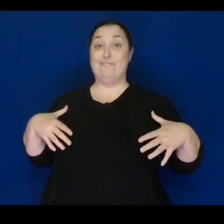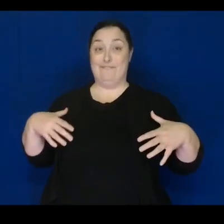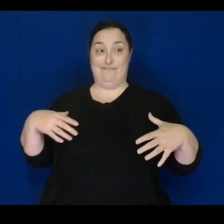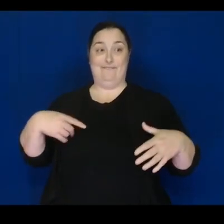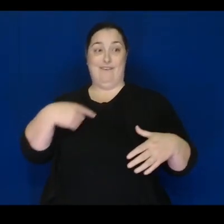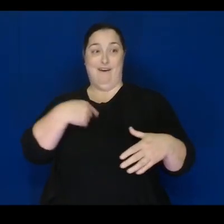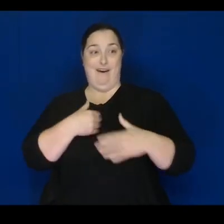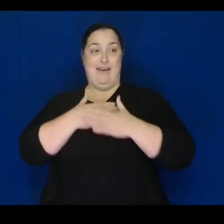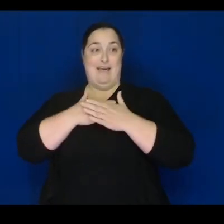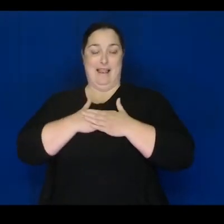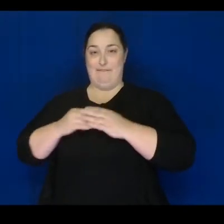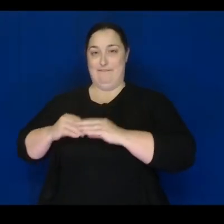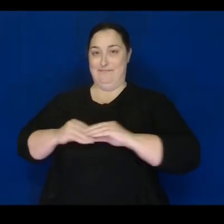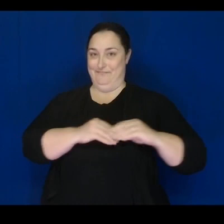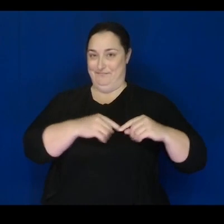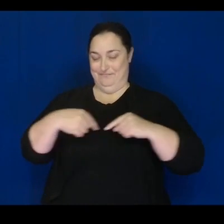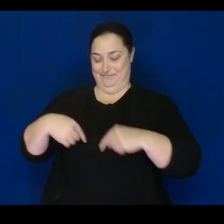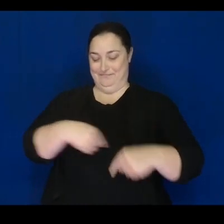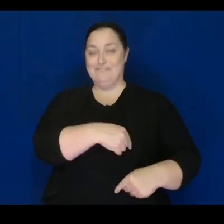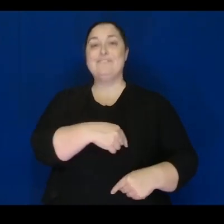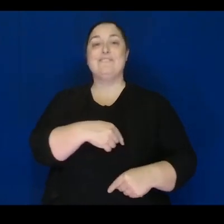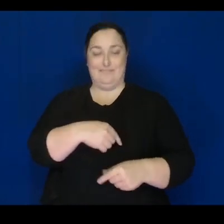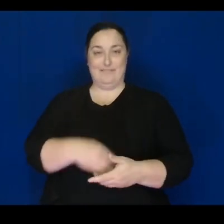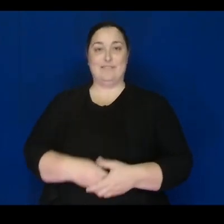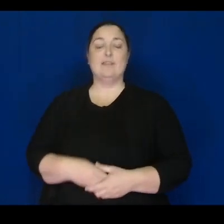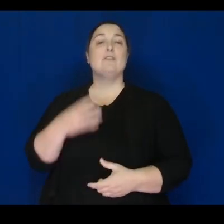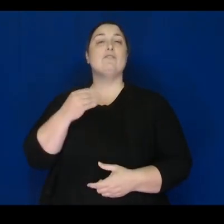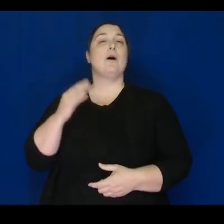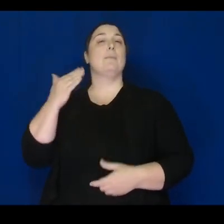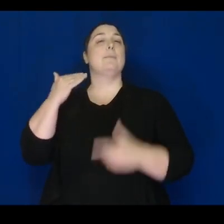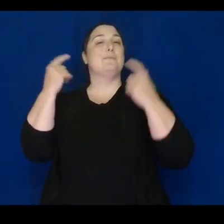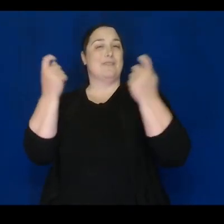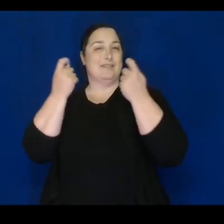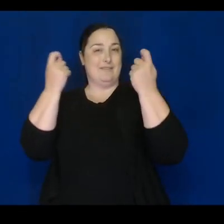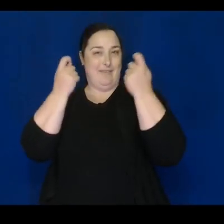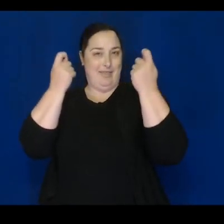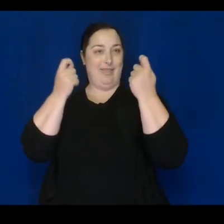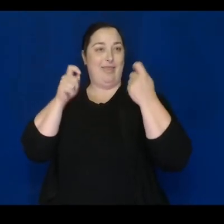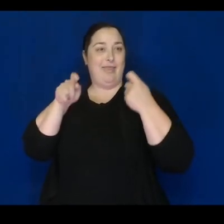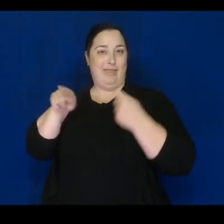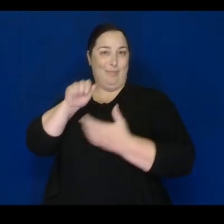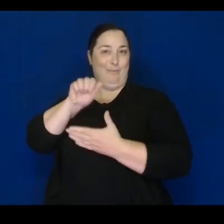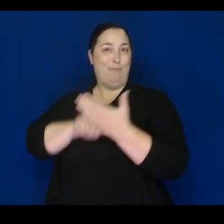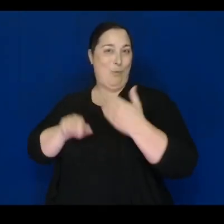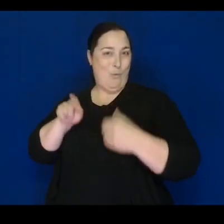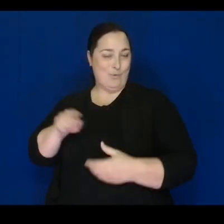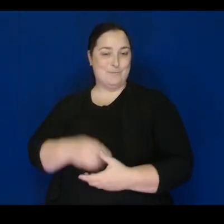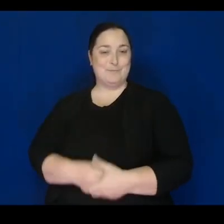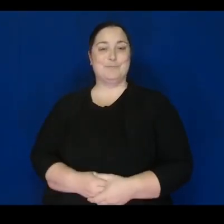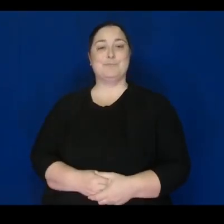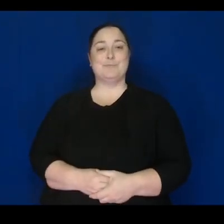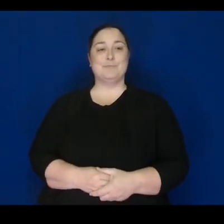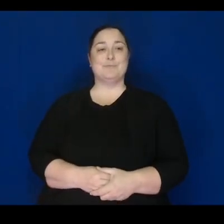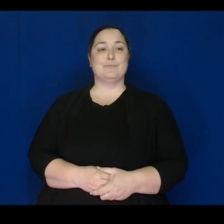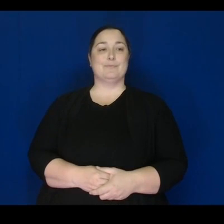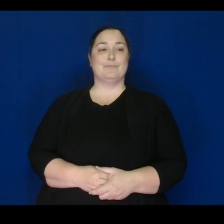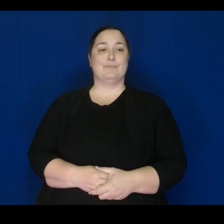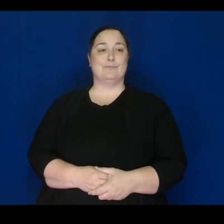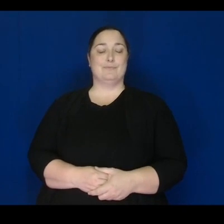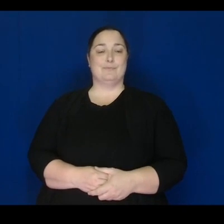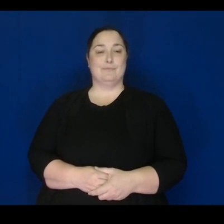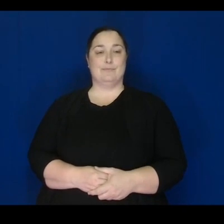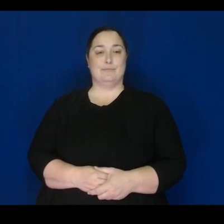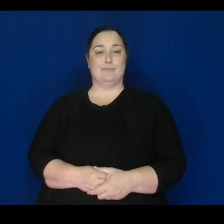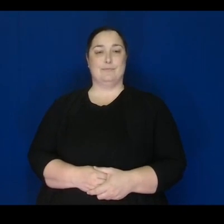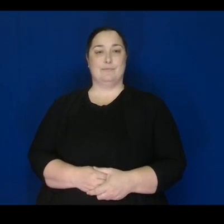which I was at one of the festivals out in Brewarrina recently on Nambra country. So,